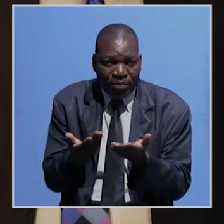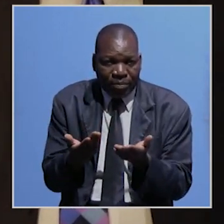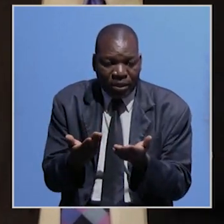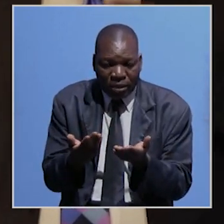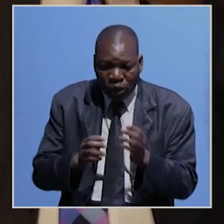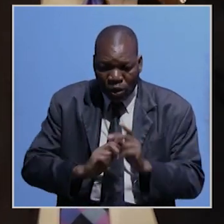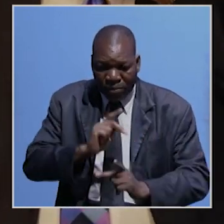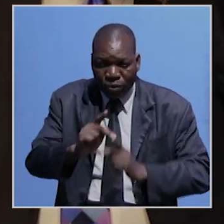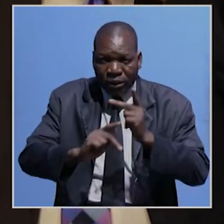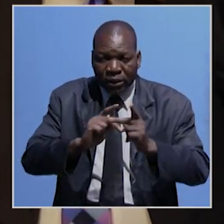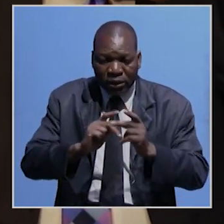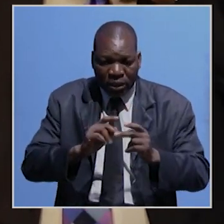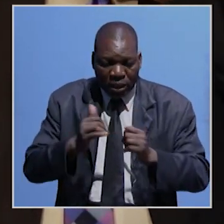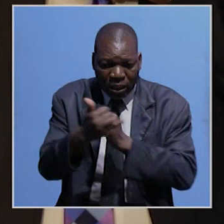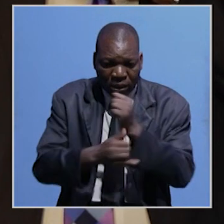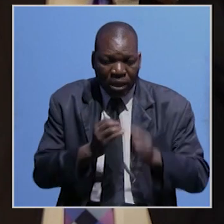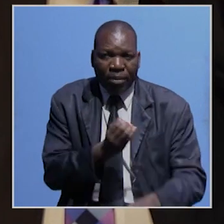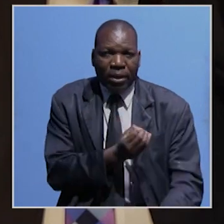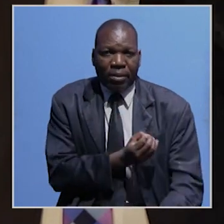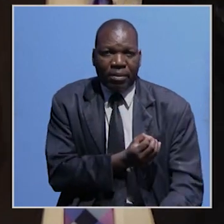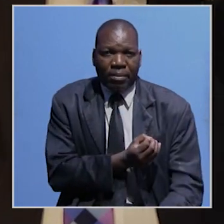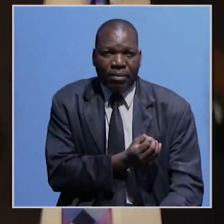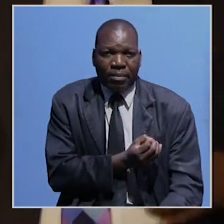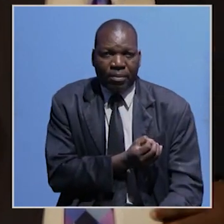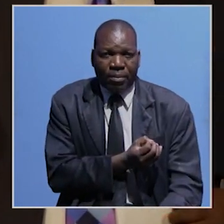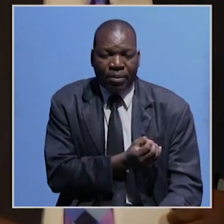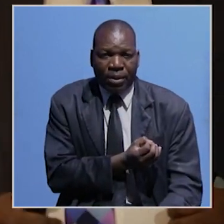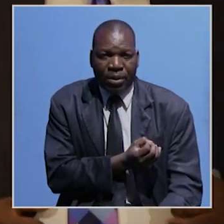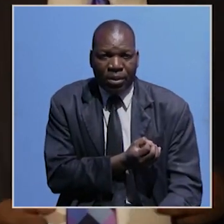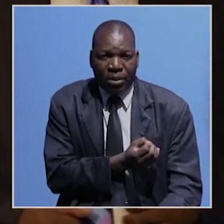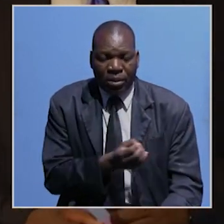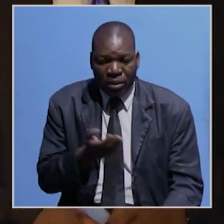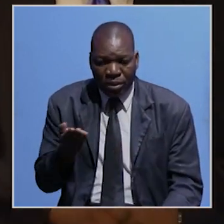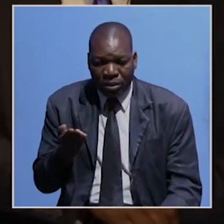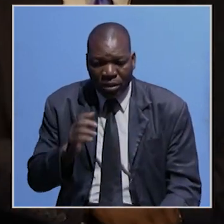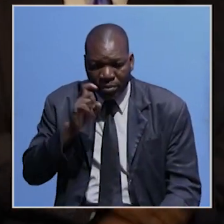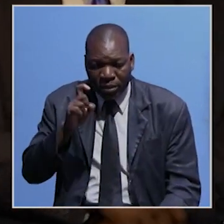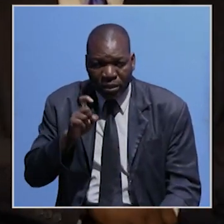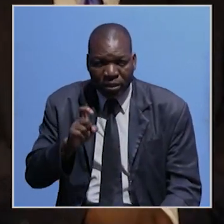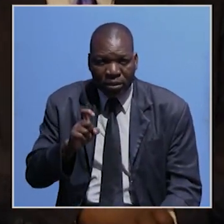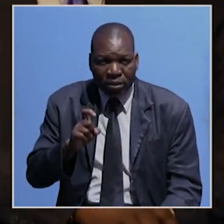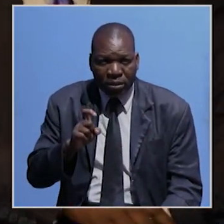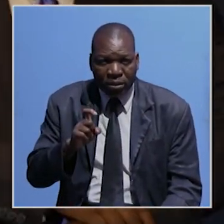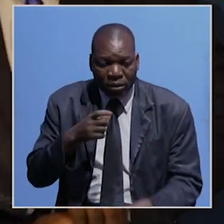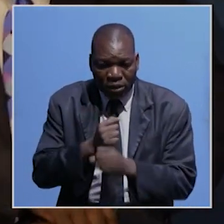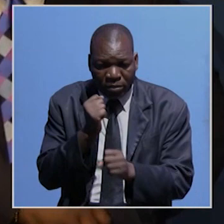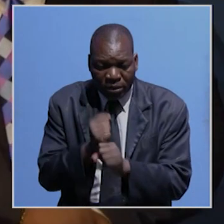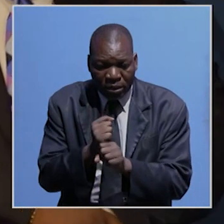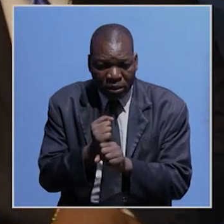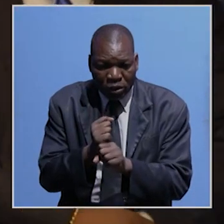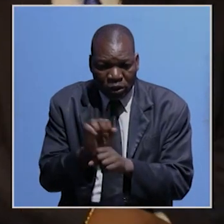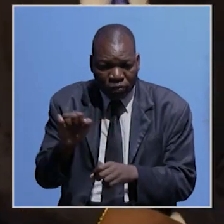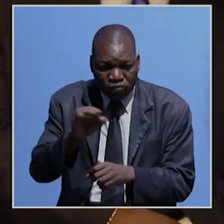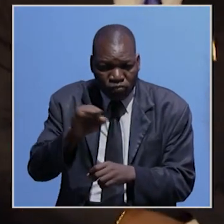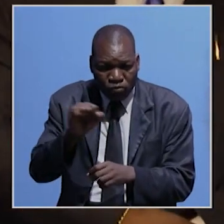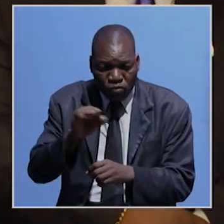country. Let's manufacture electric vehicle accessories. Batteries is only a small company. I hear people always talk about